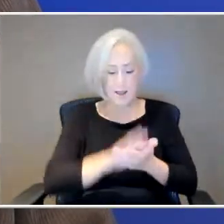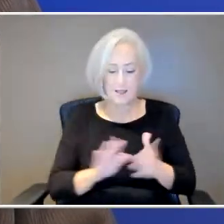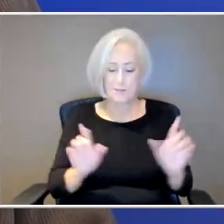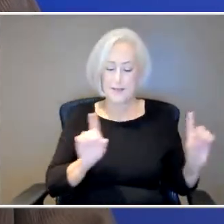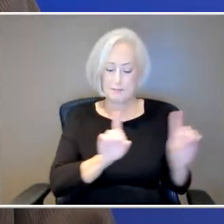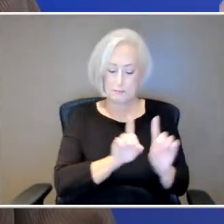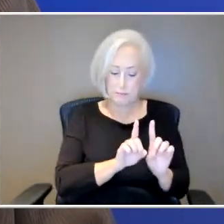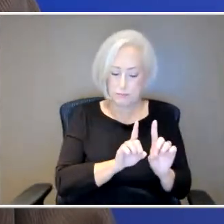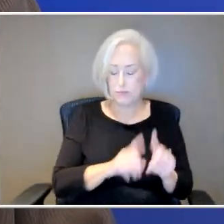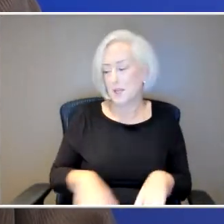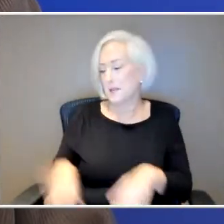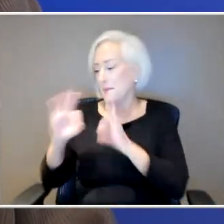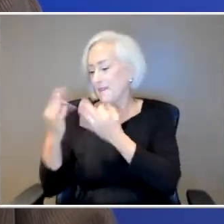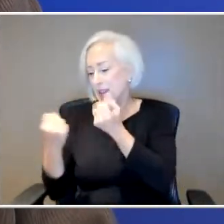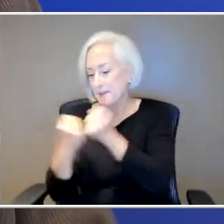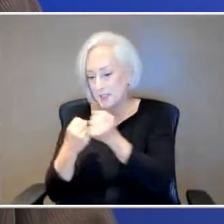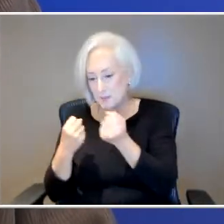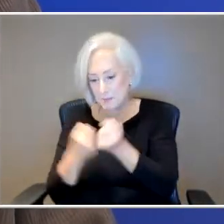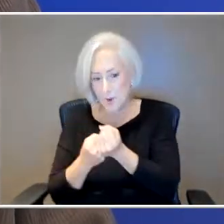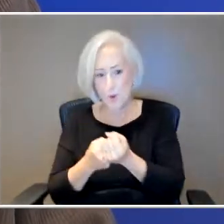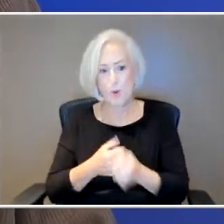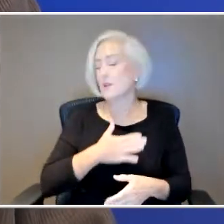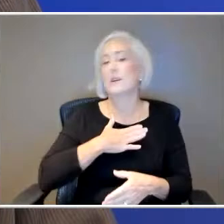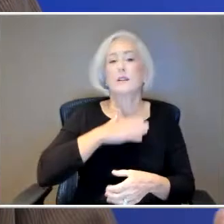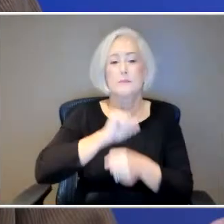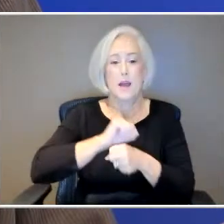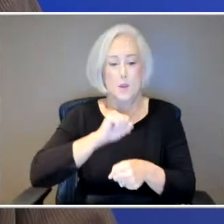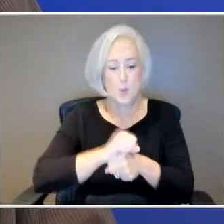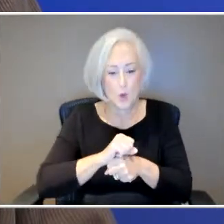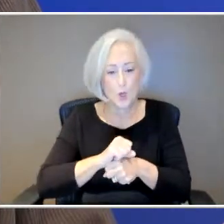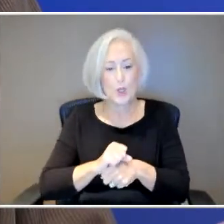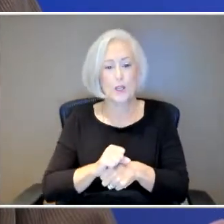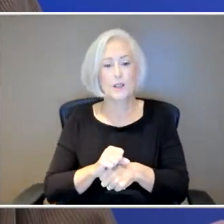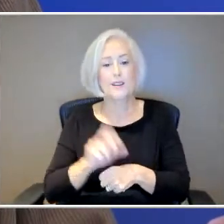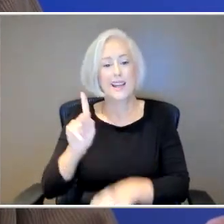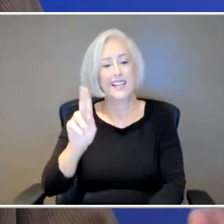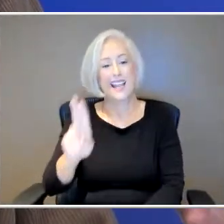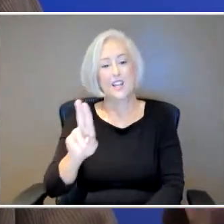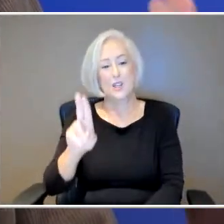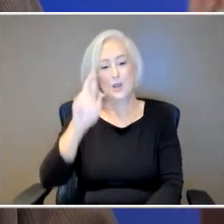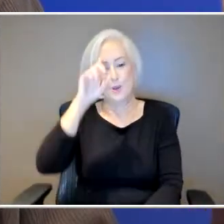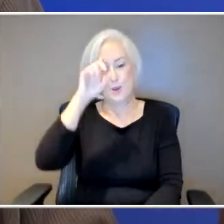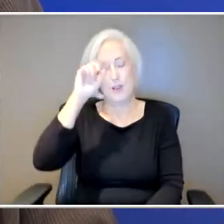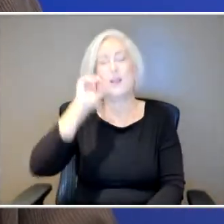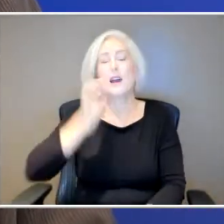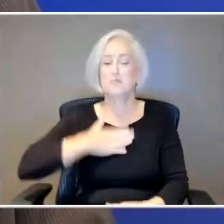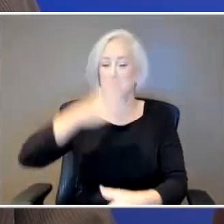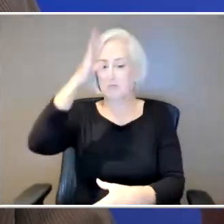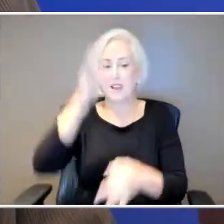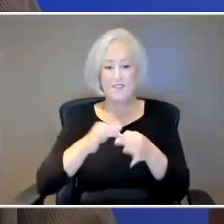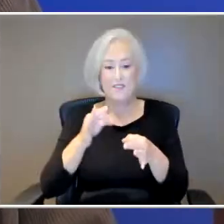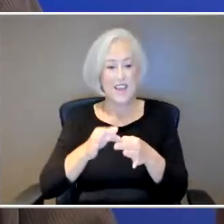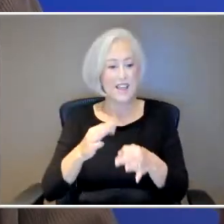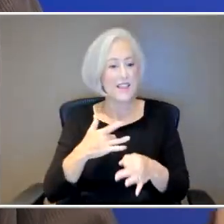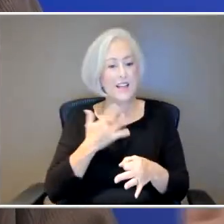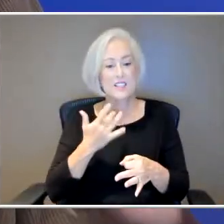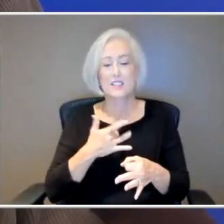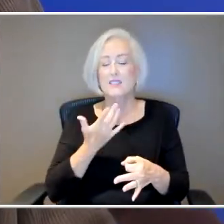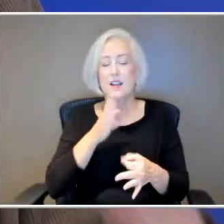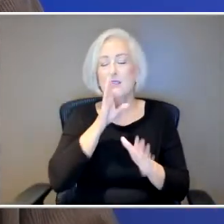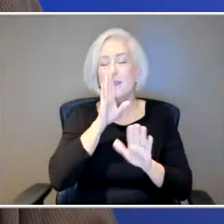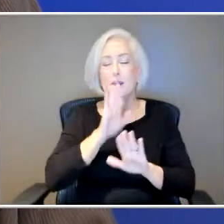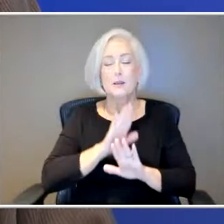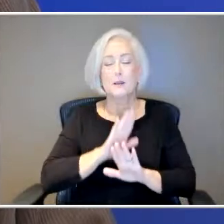and where I work, but KU, and then of course I'm very strong in my faith. I just had this immediate sense of peace. And